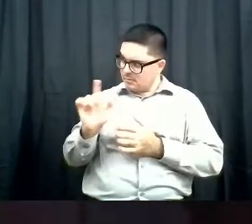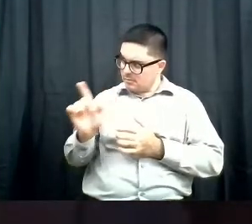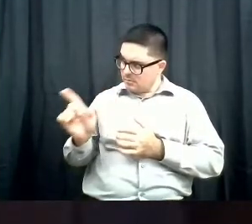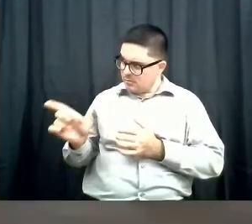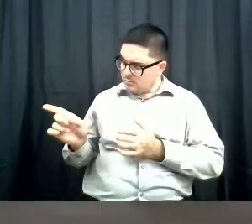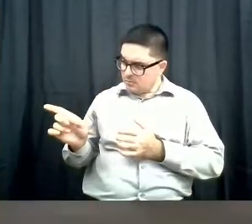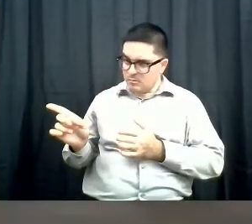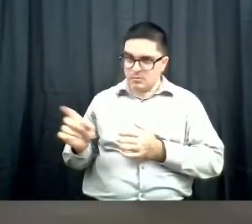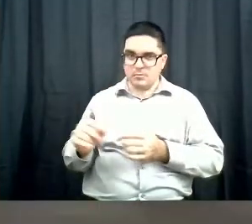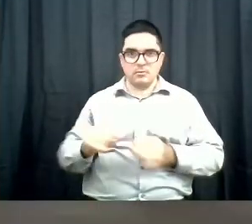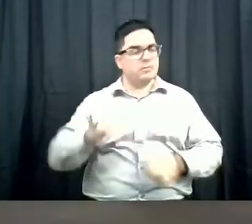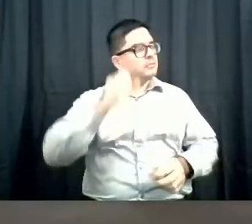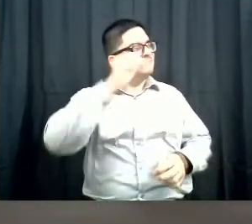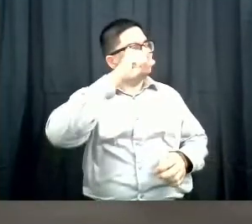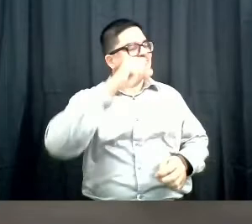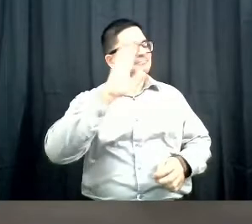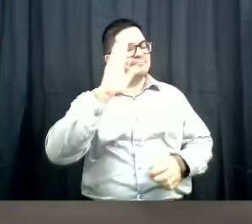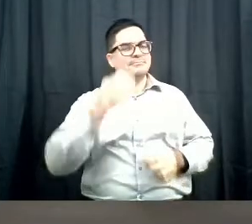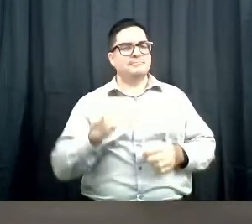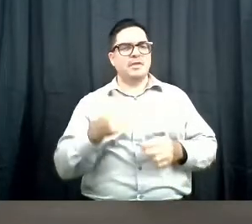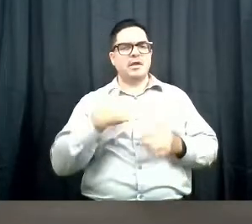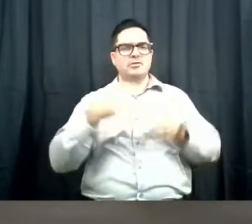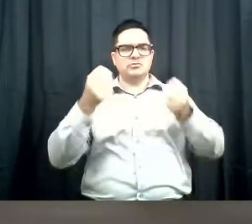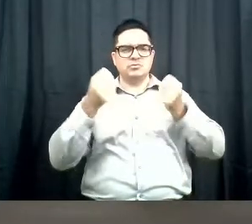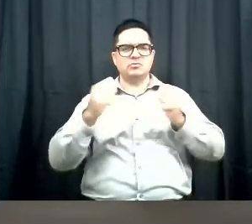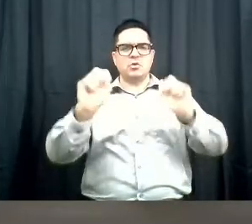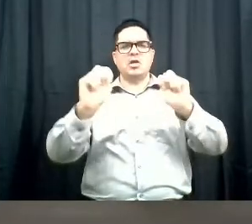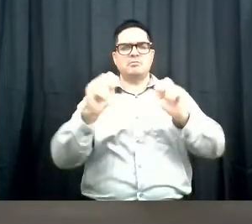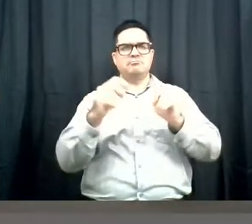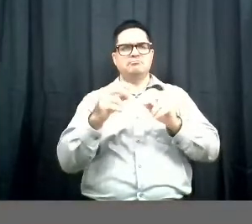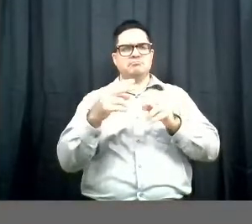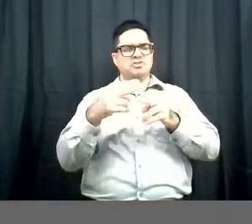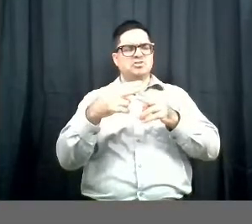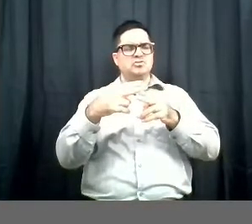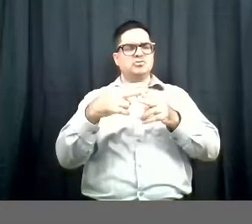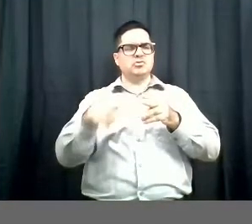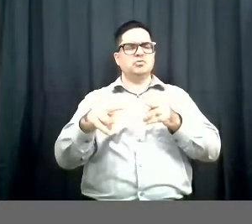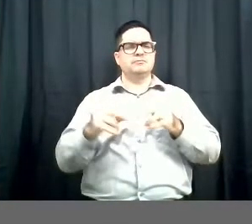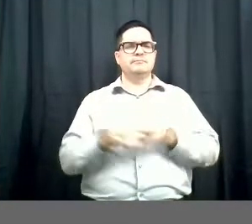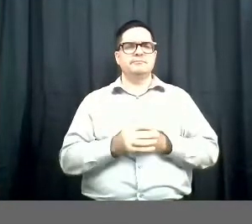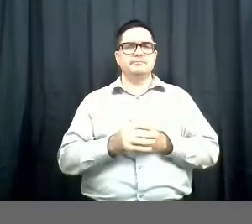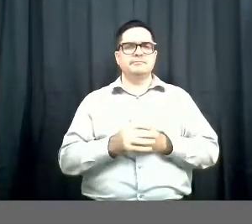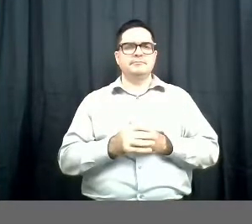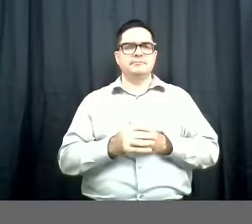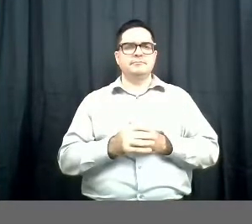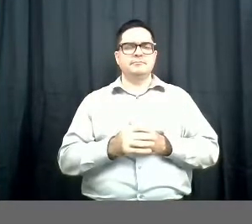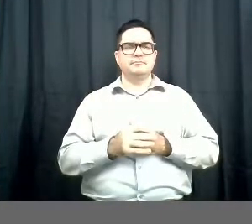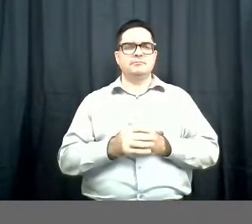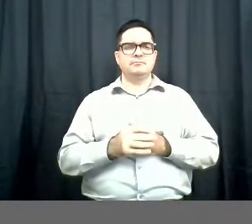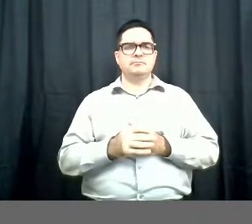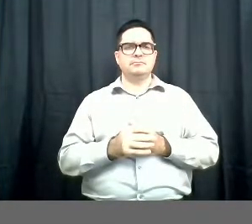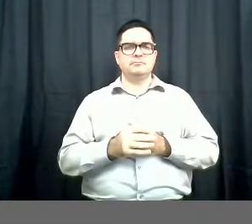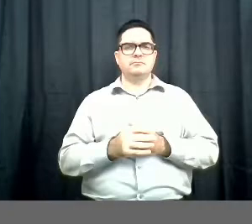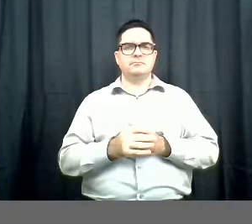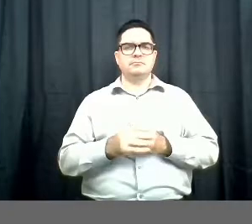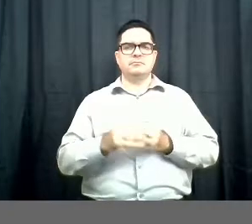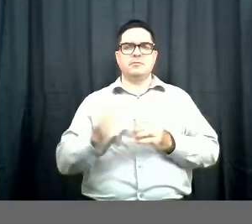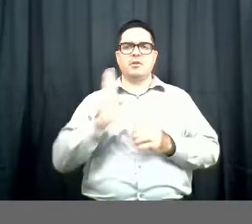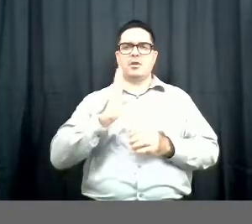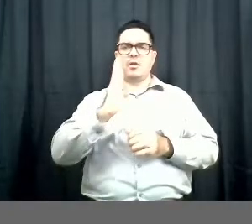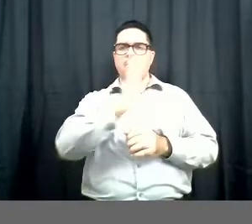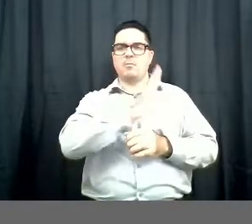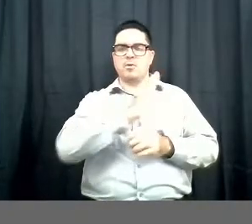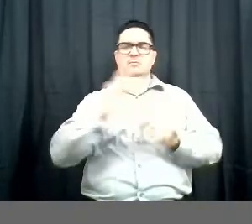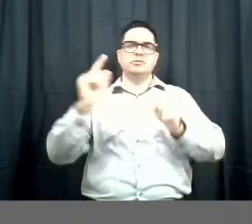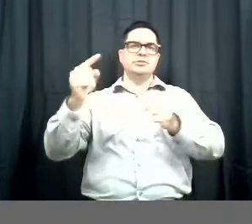Thank you, Mr. Chairman. Yes, and I'll try and go through this relatively quickly. The board has had an ongoing